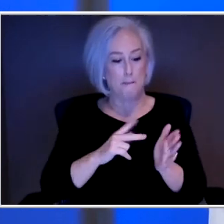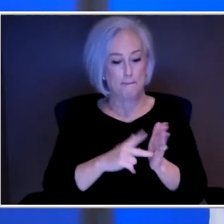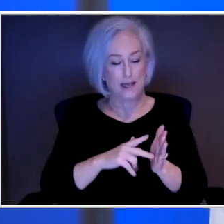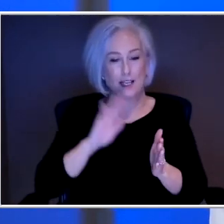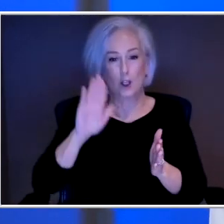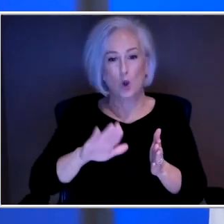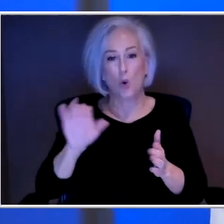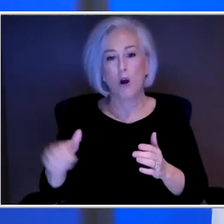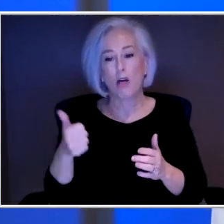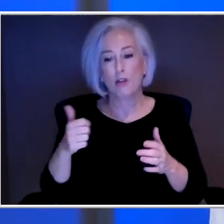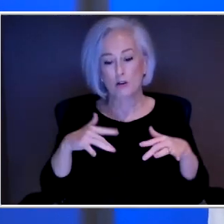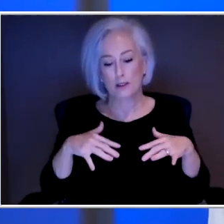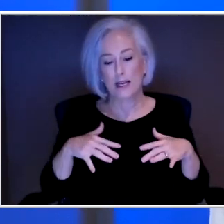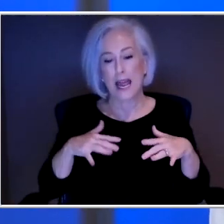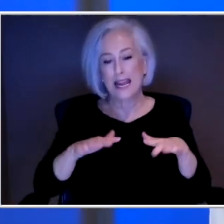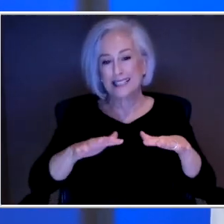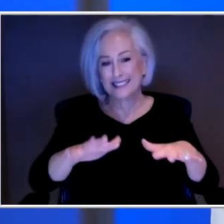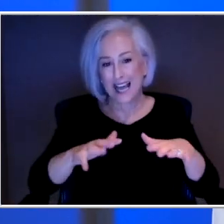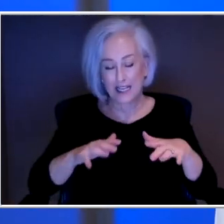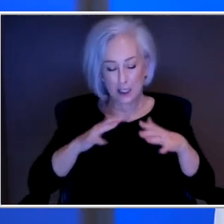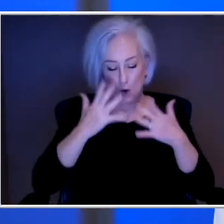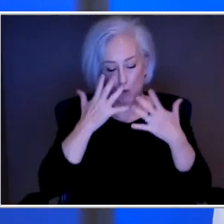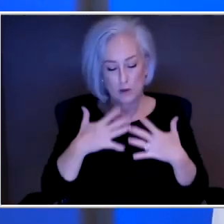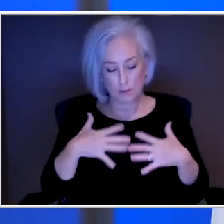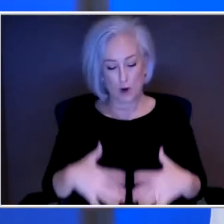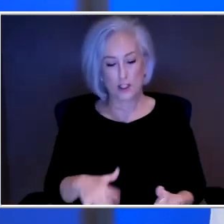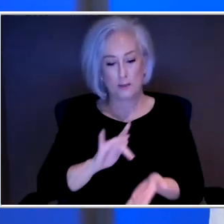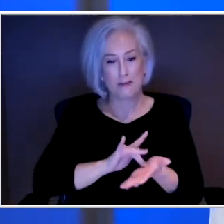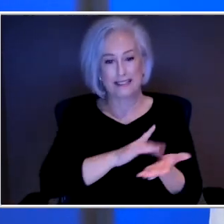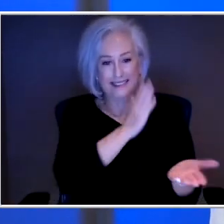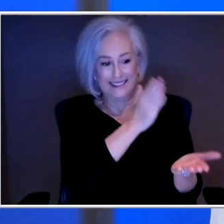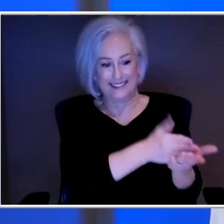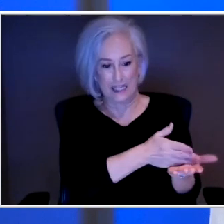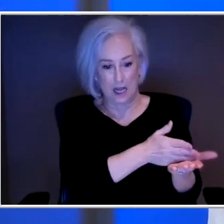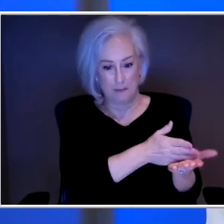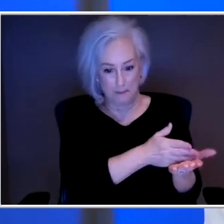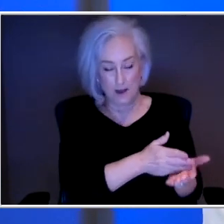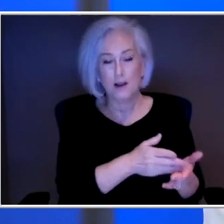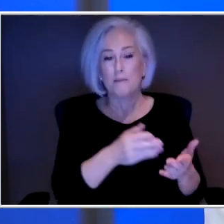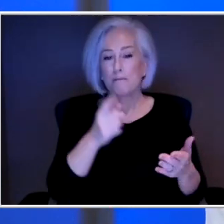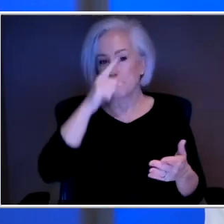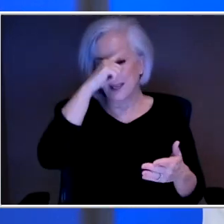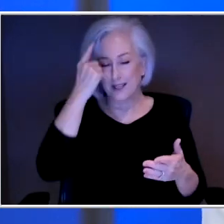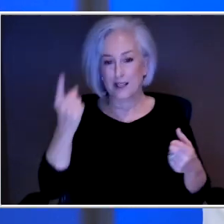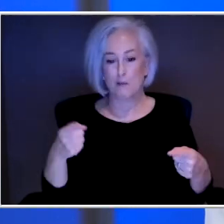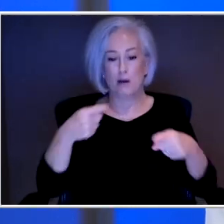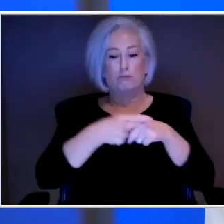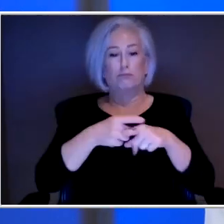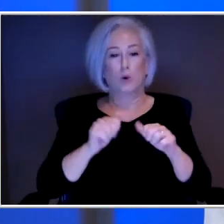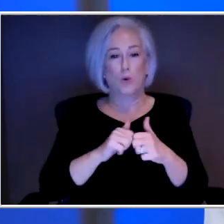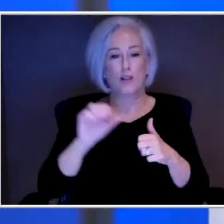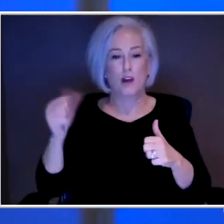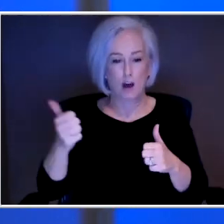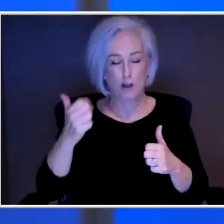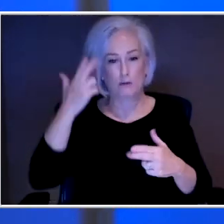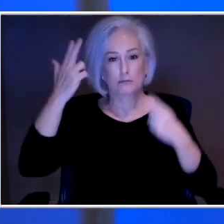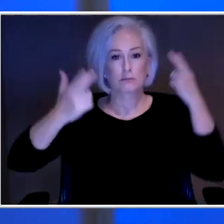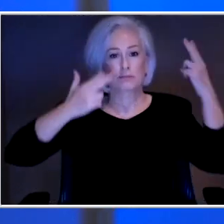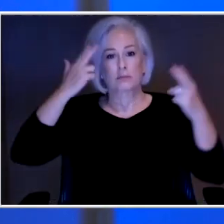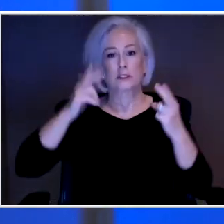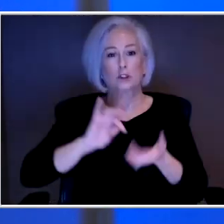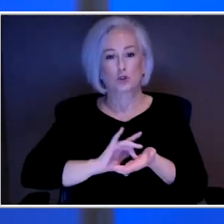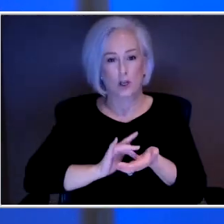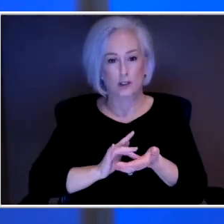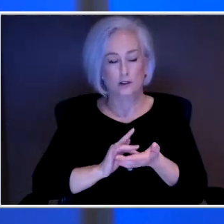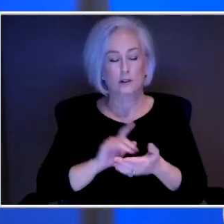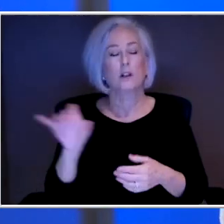that might counteract or negatively interact with the psychedelic drugs. So that's the most important thing, but also that we have quality control. So